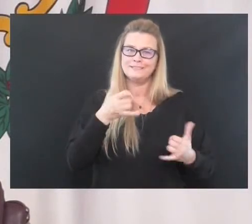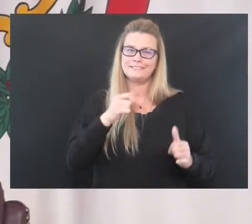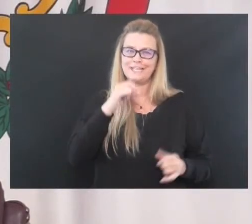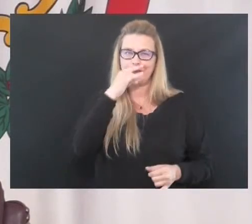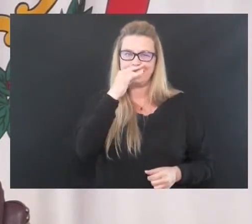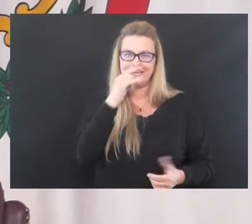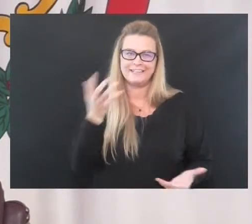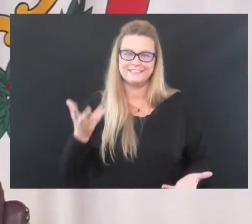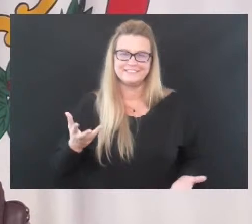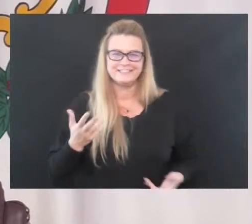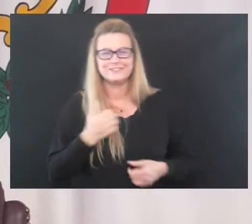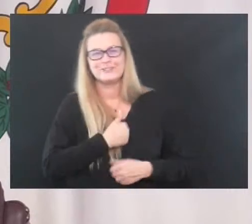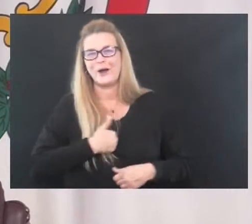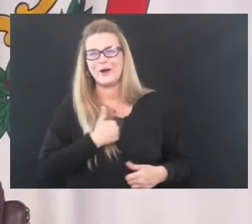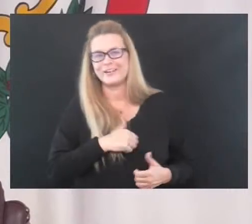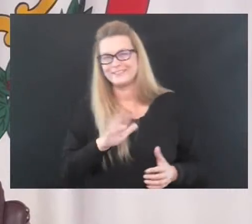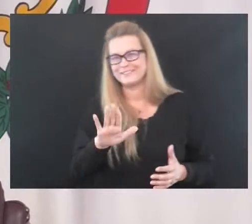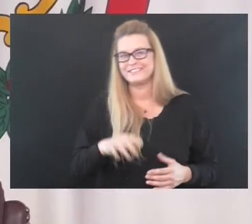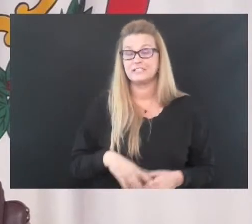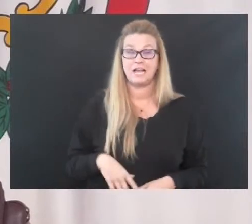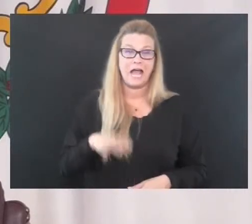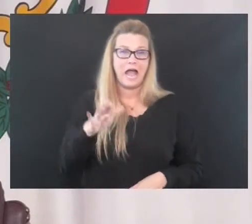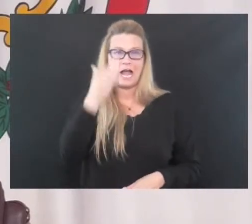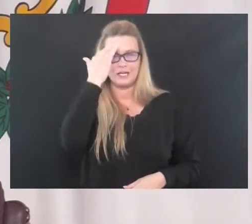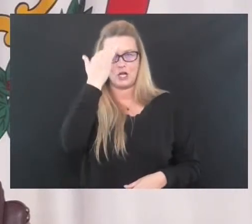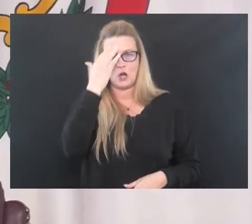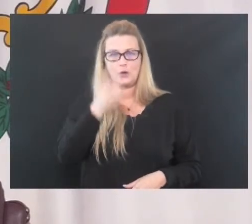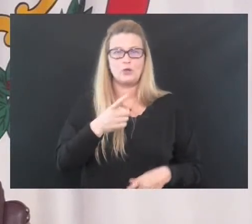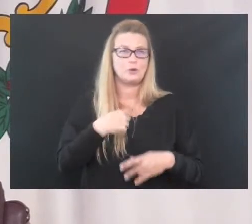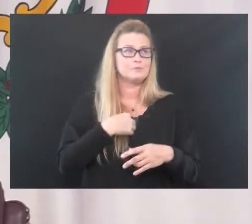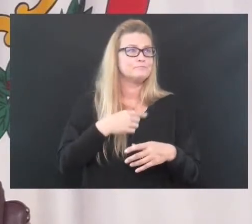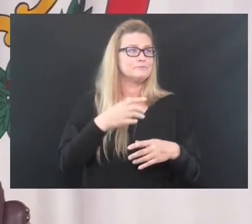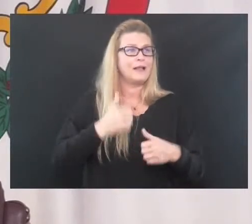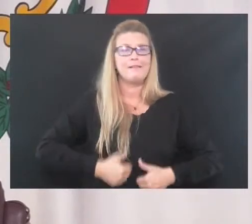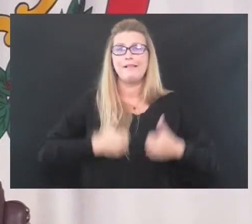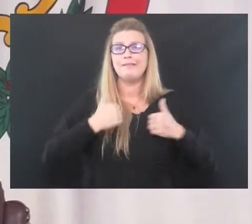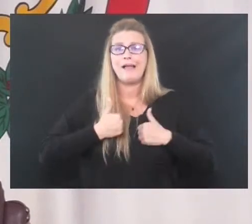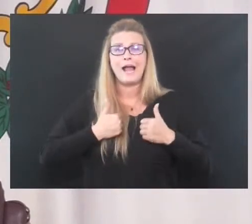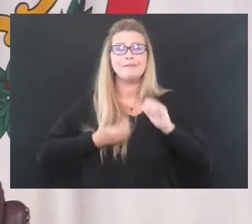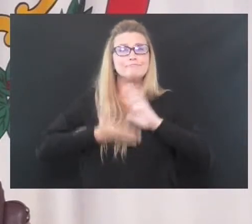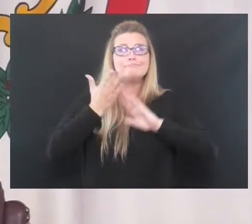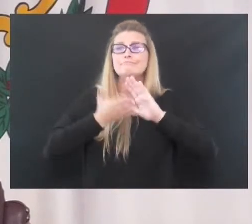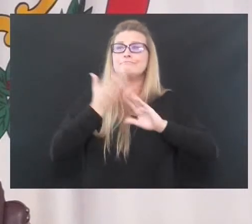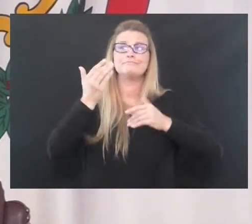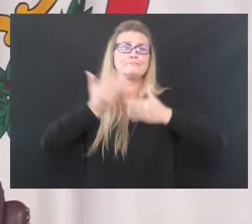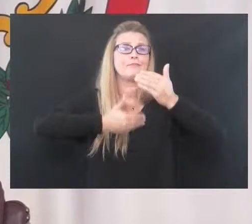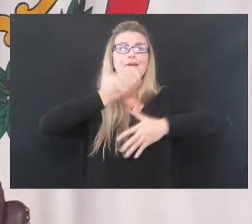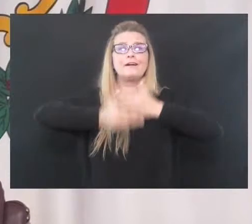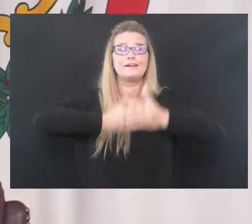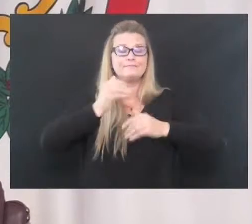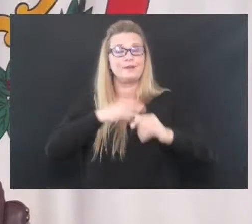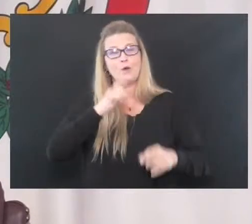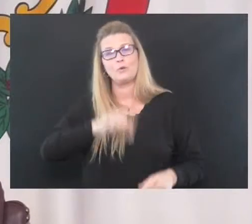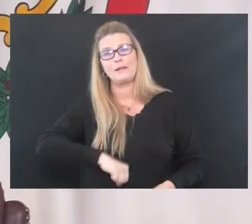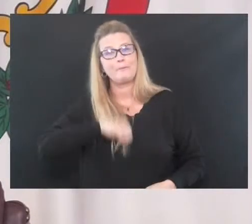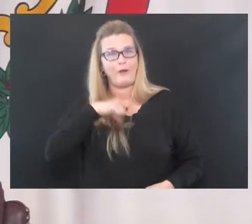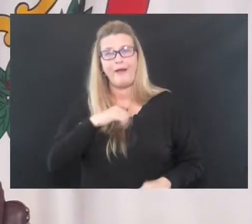many ways. Now, I know you're terribly productive in your life and you're doing great stuff and everything, and I'm really proud of